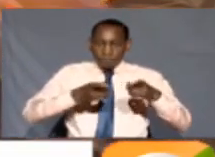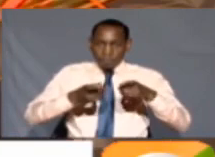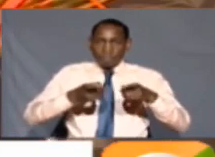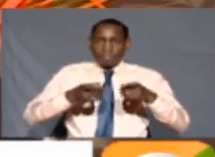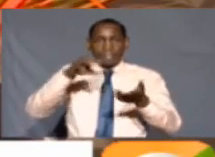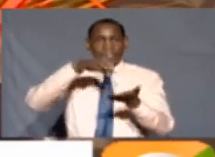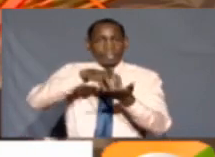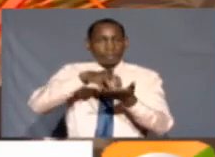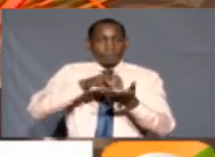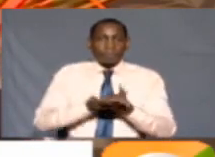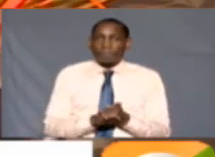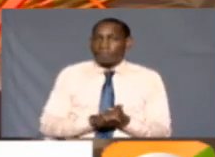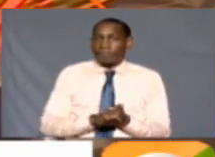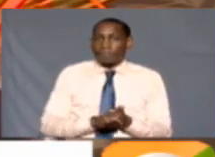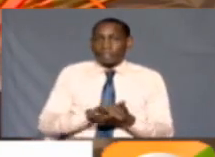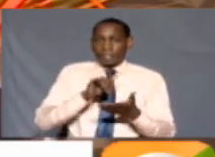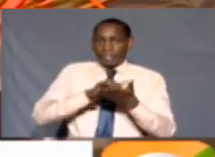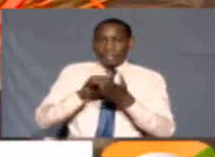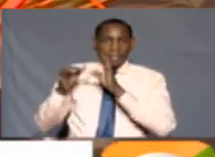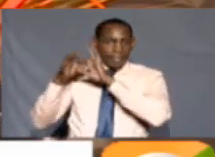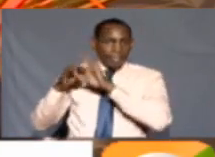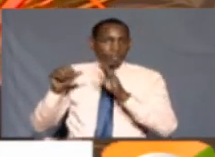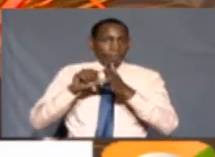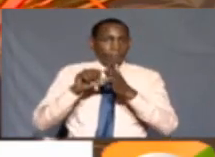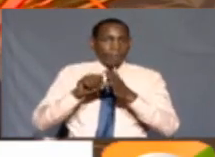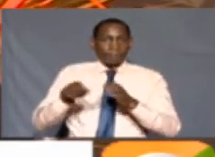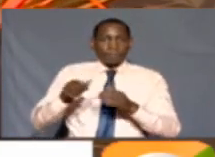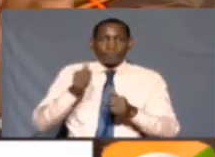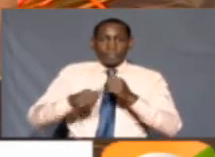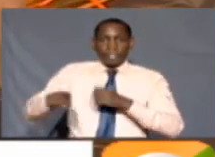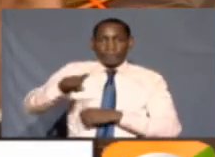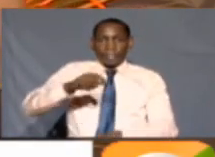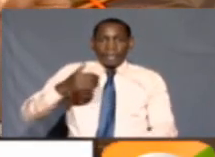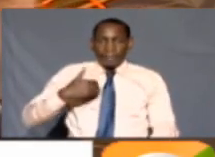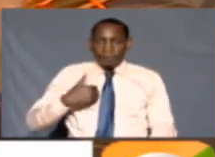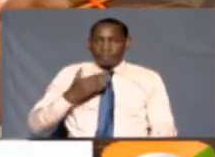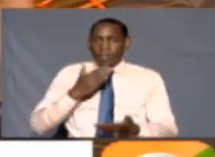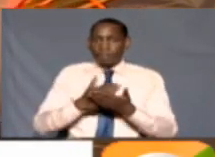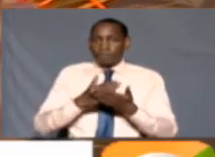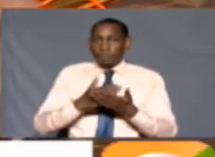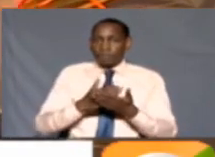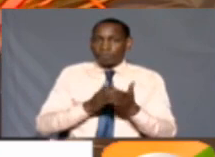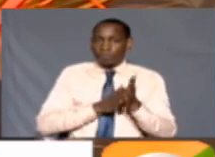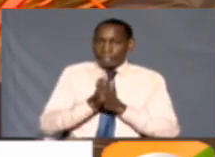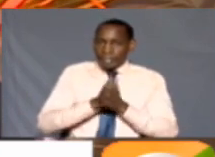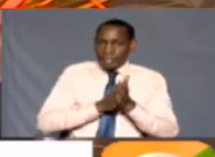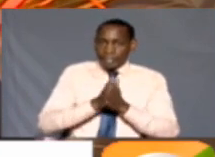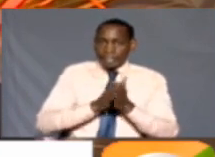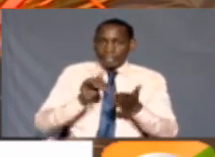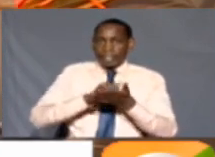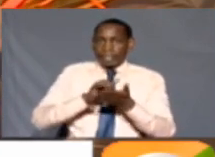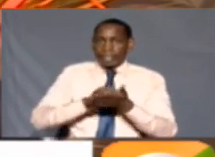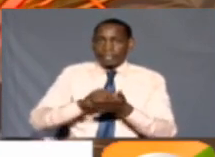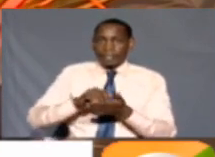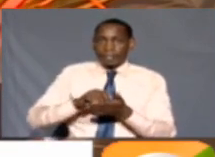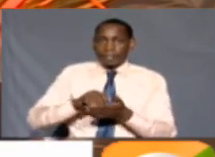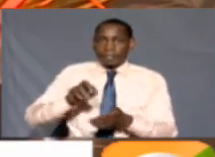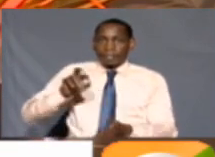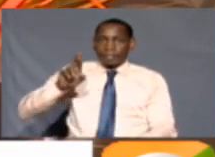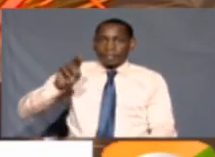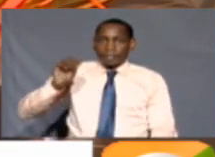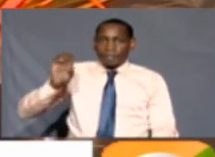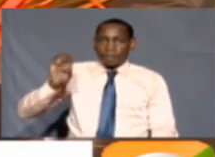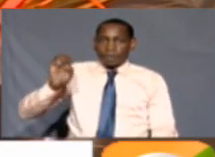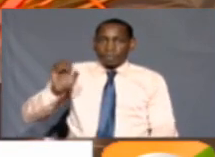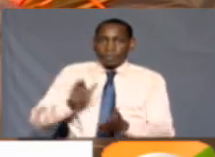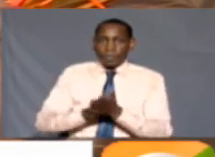operate. And I think that's the cultural problem that we've got. I find it really exciting that Rose Moura and ISPAC have responded so